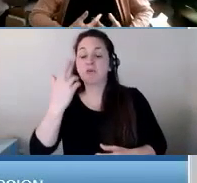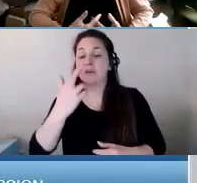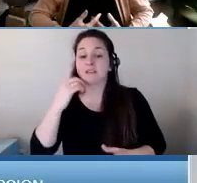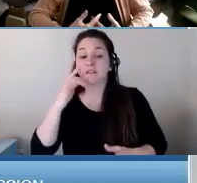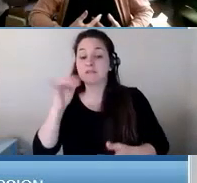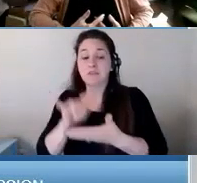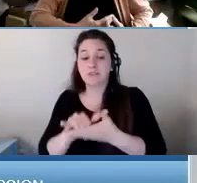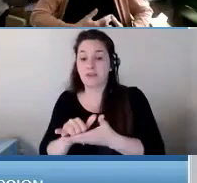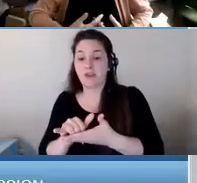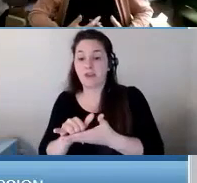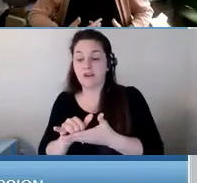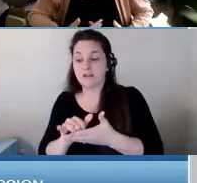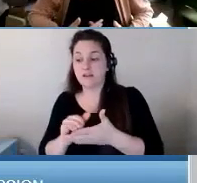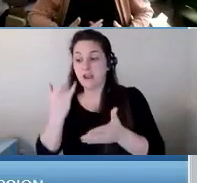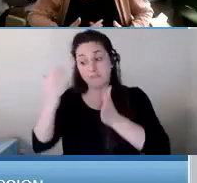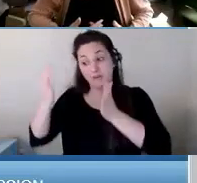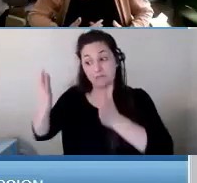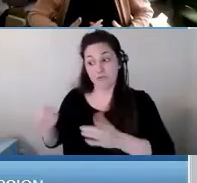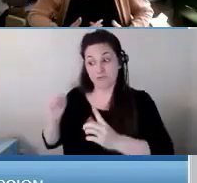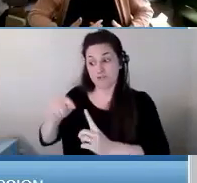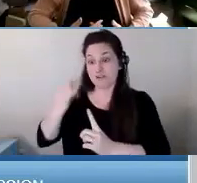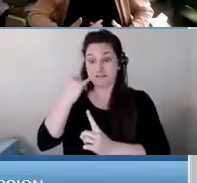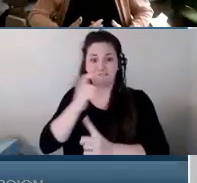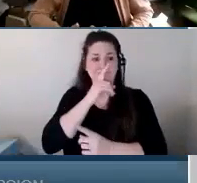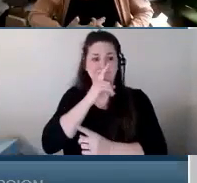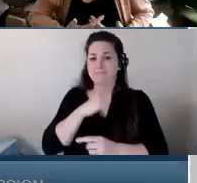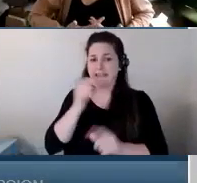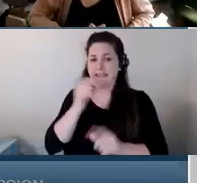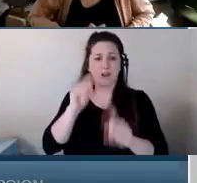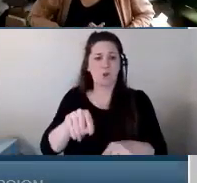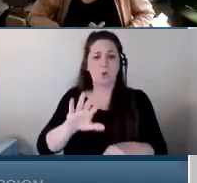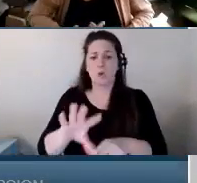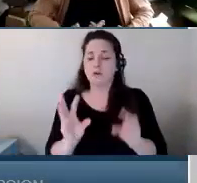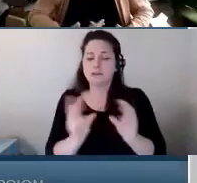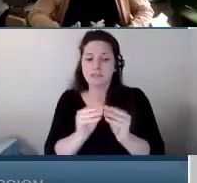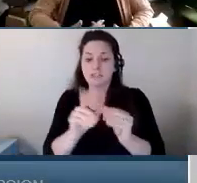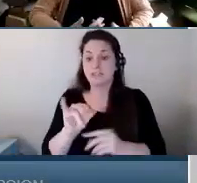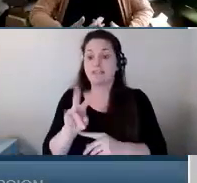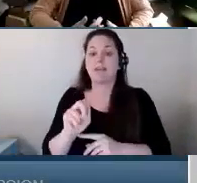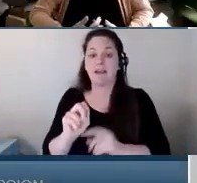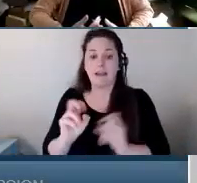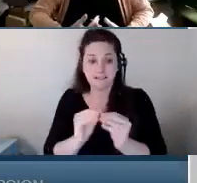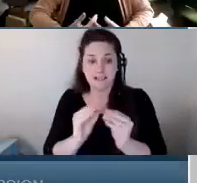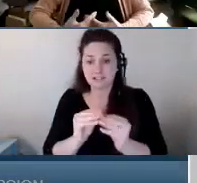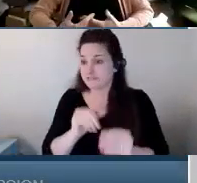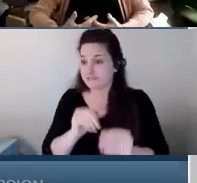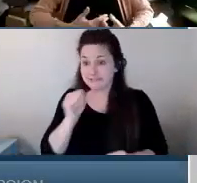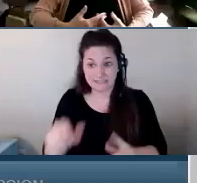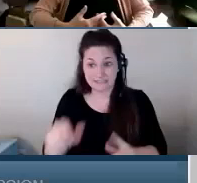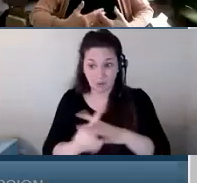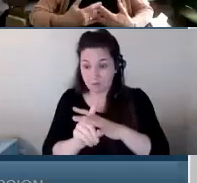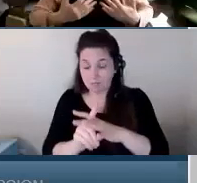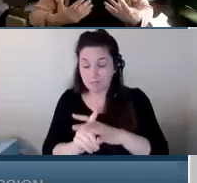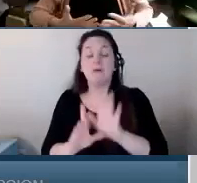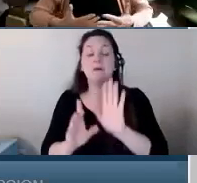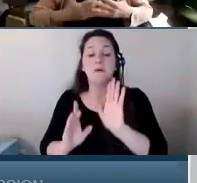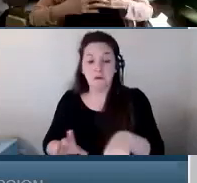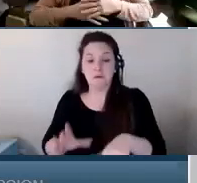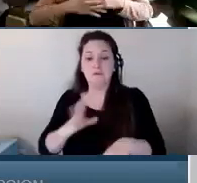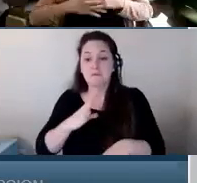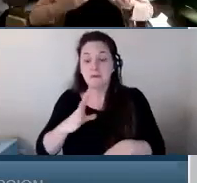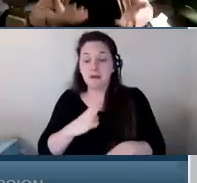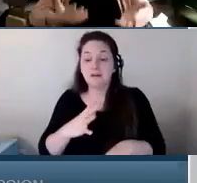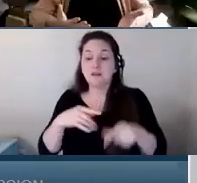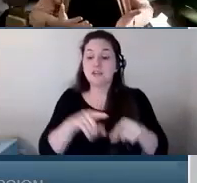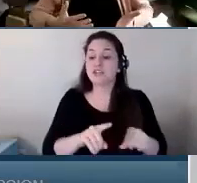for when persons who didn't go to your live session are going are during the